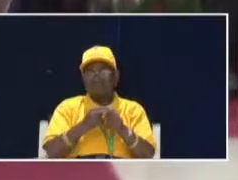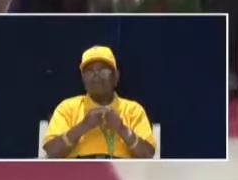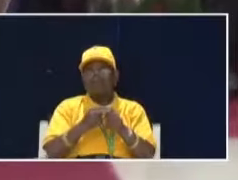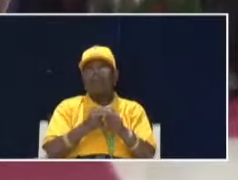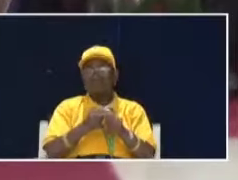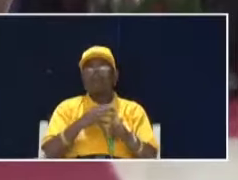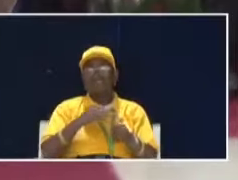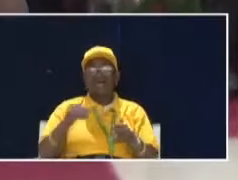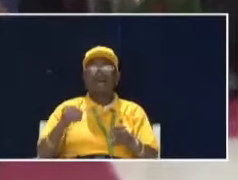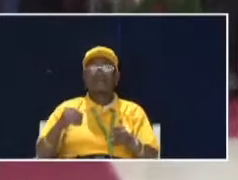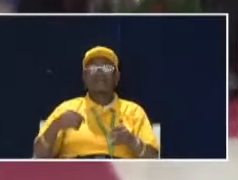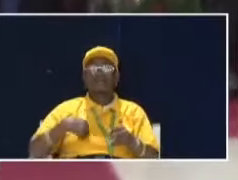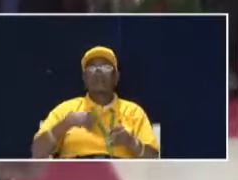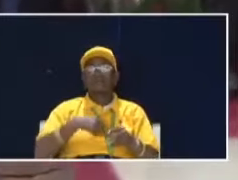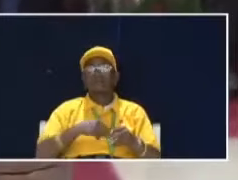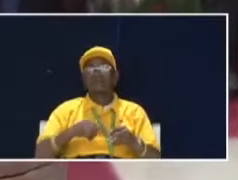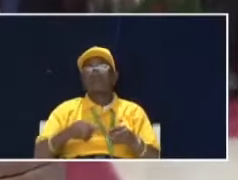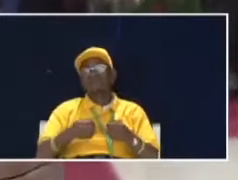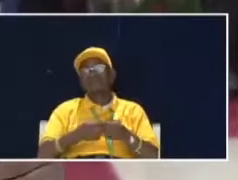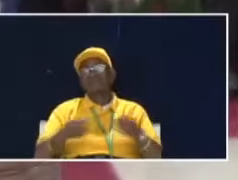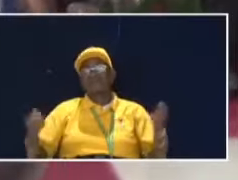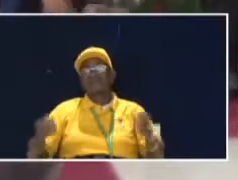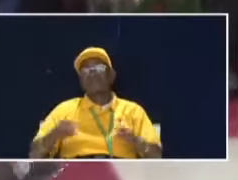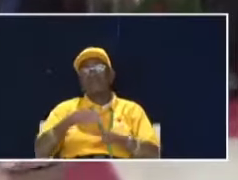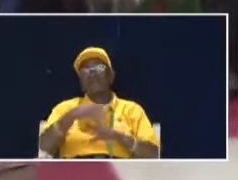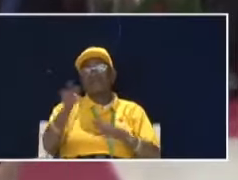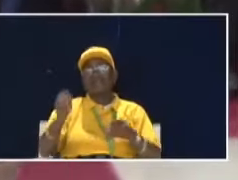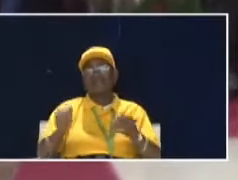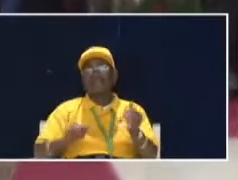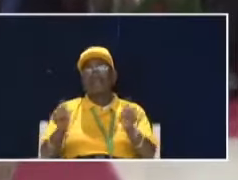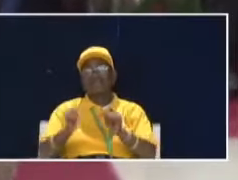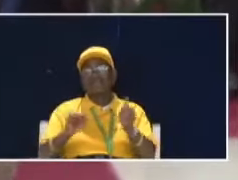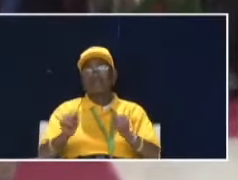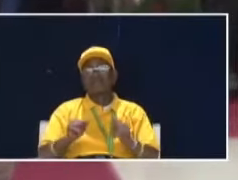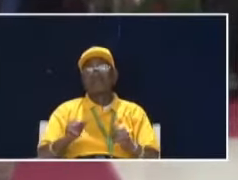and then we parted after the game. Years